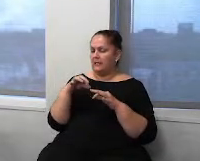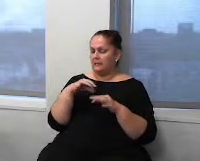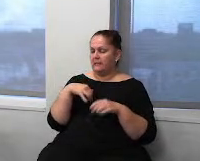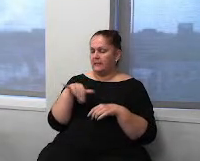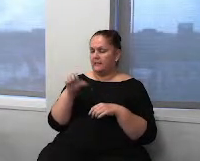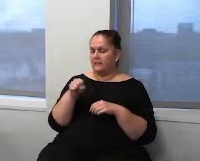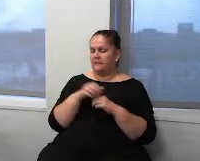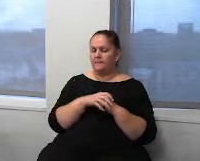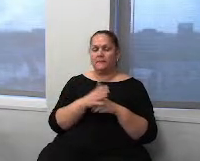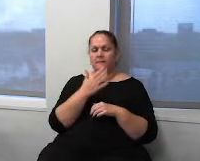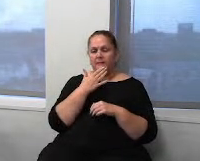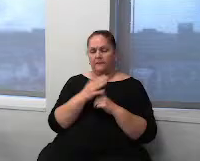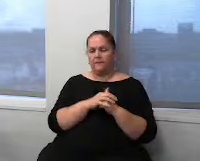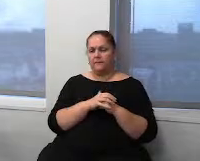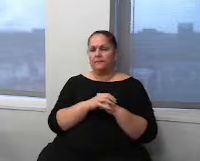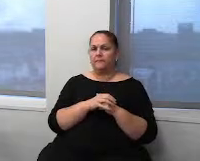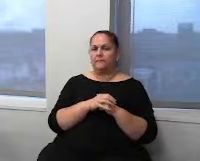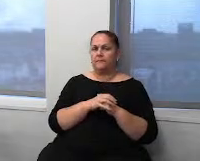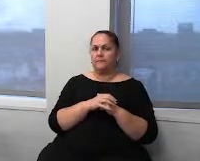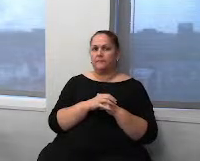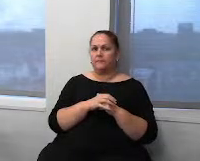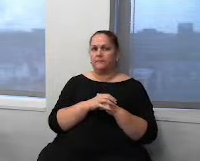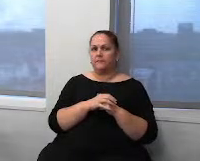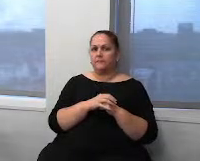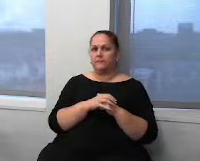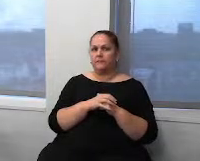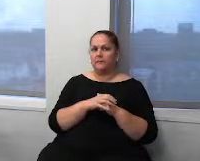the context that I explained it, yes. Thank you.